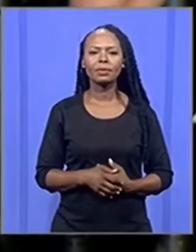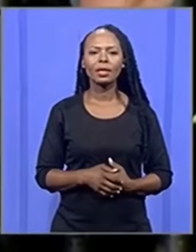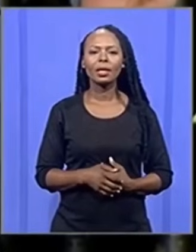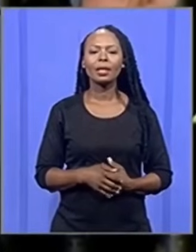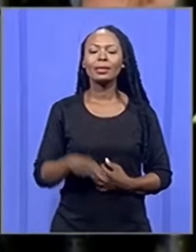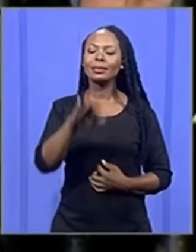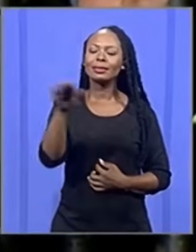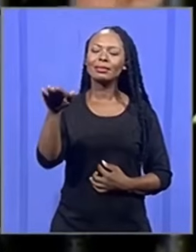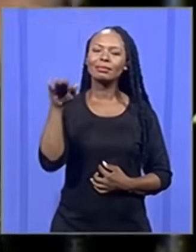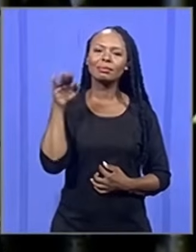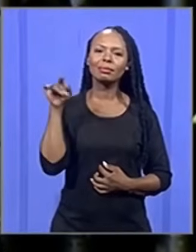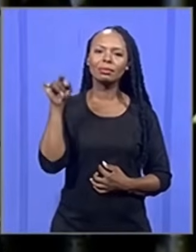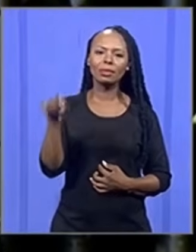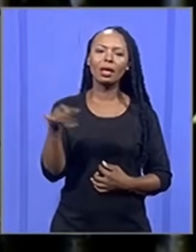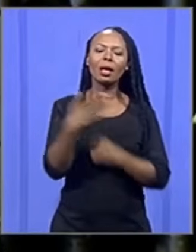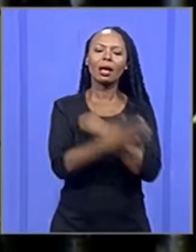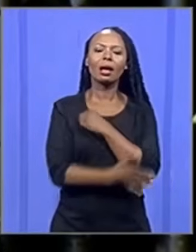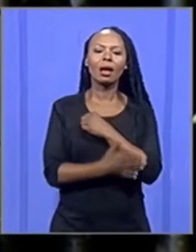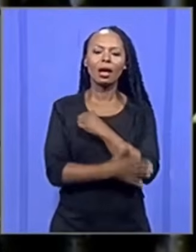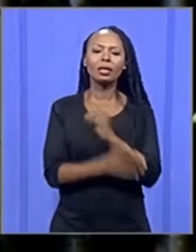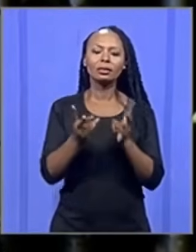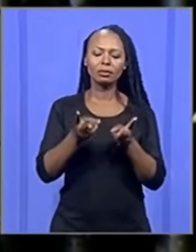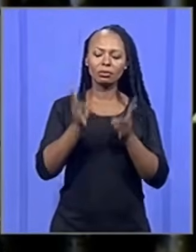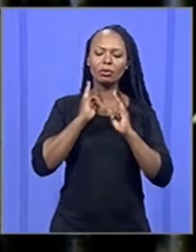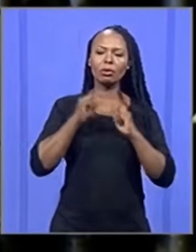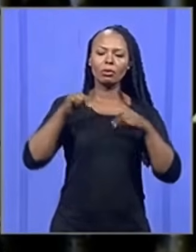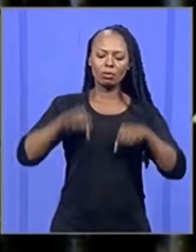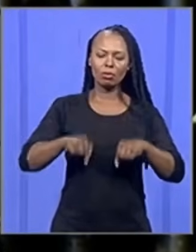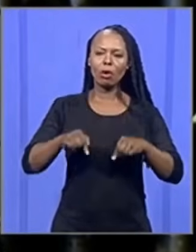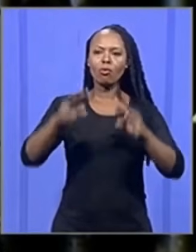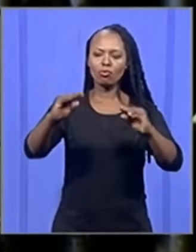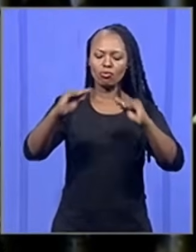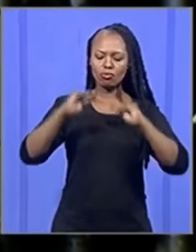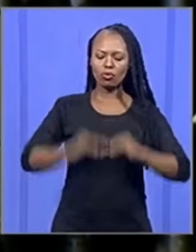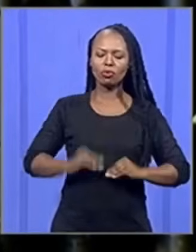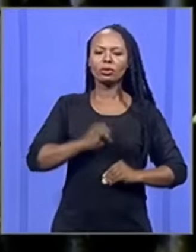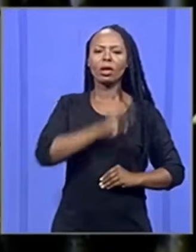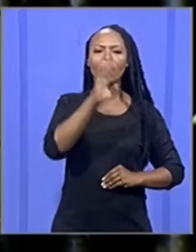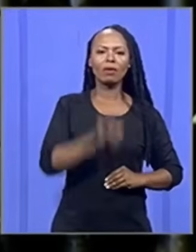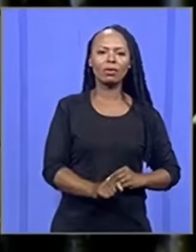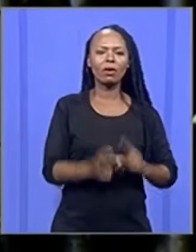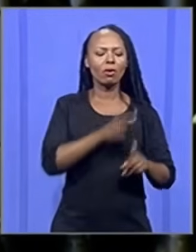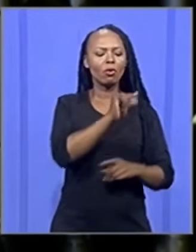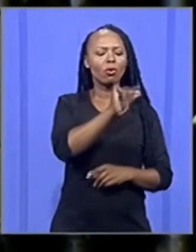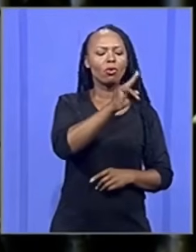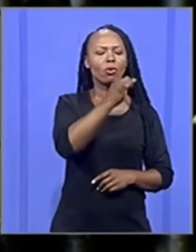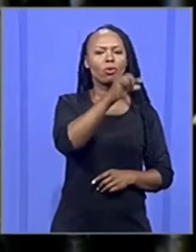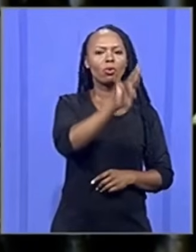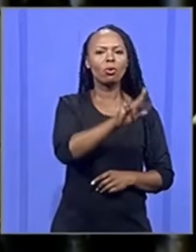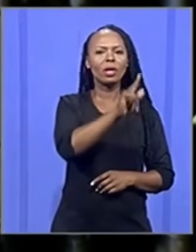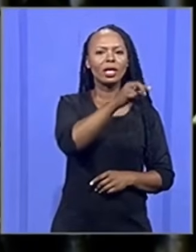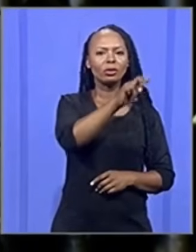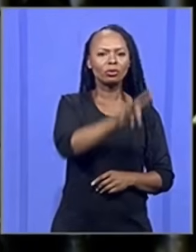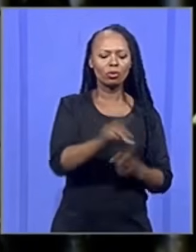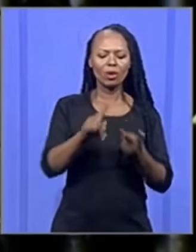Zimbabwe as a country has moved to South Africa. From Buguleti to Khayelitsha, there's Zimbabwe there.